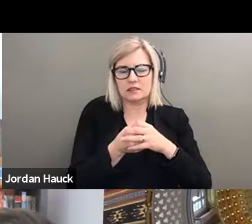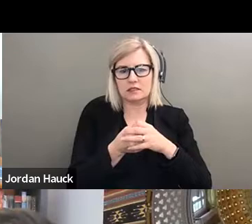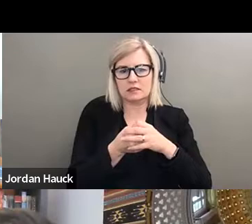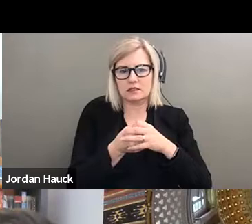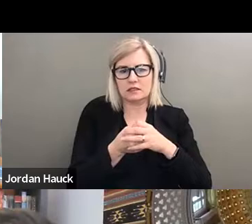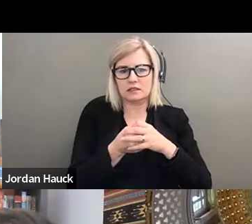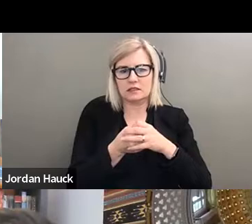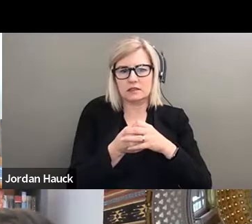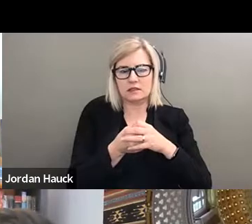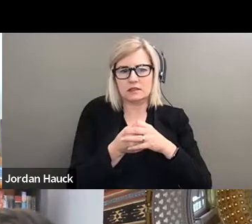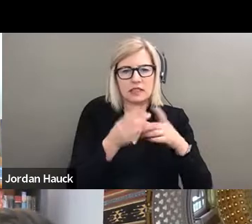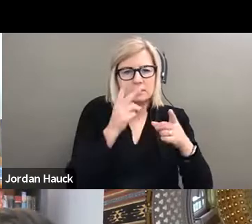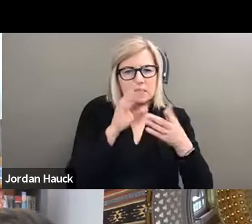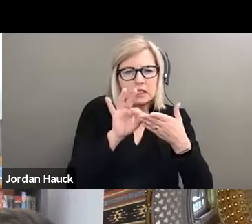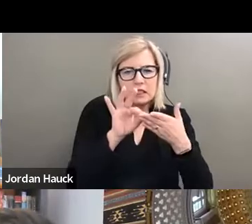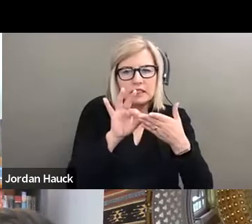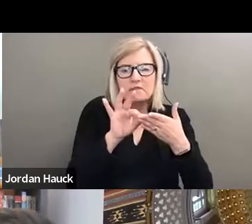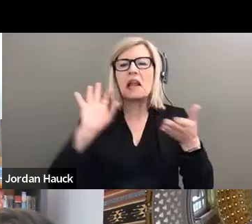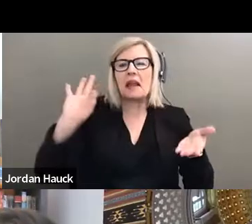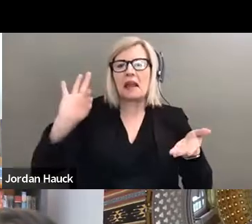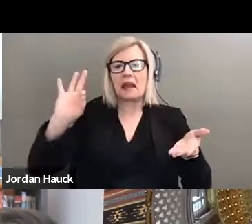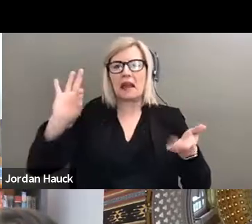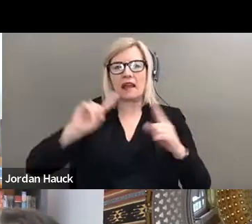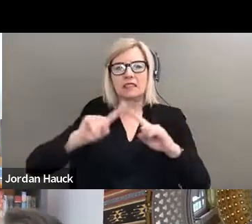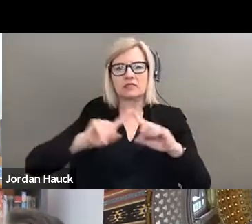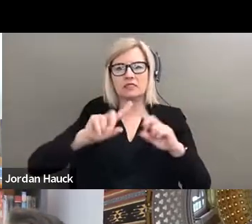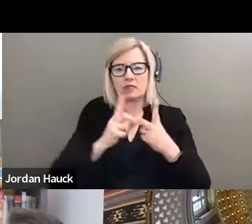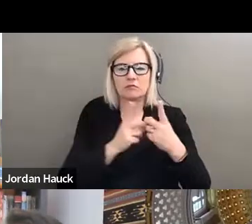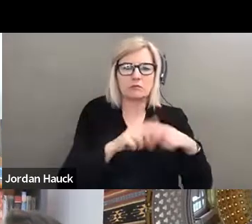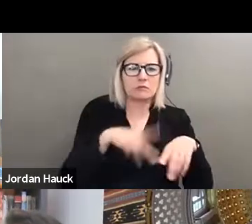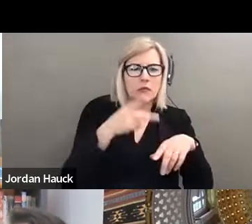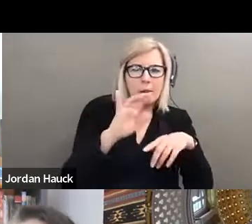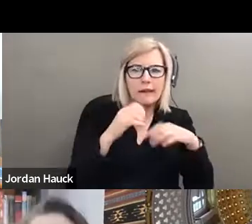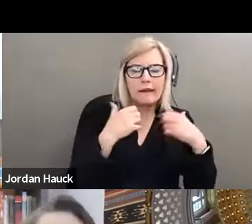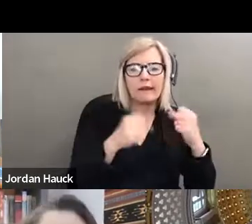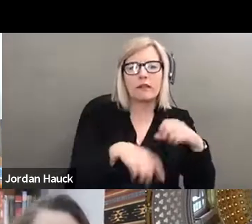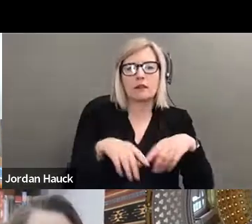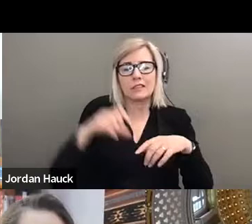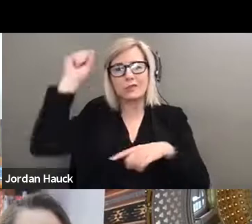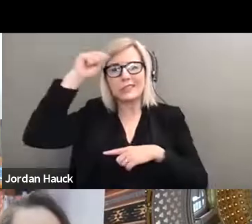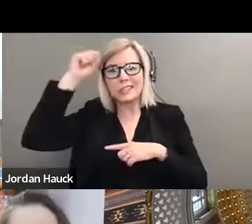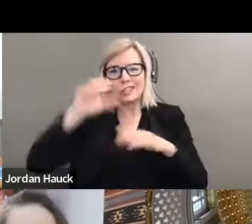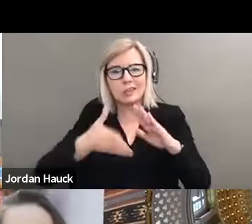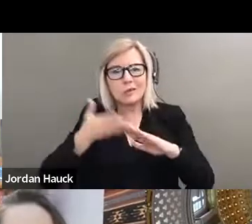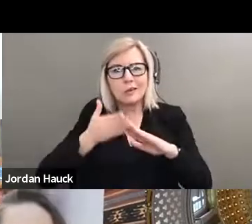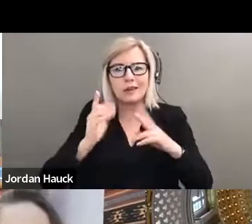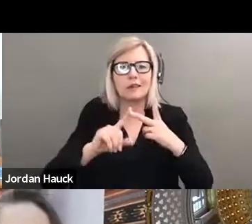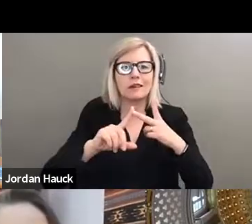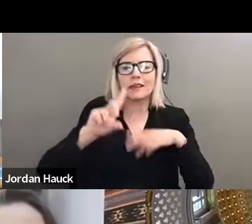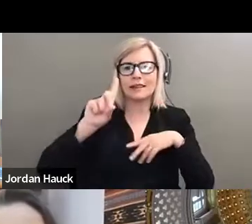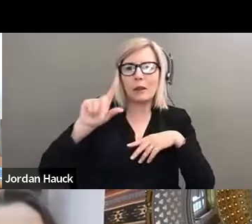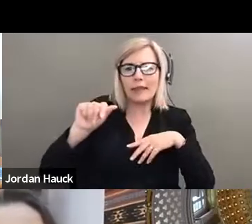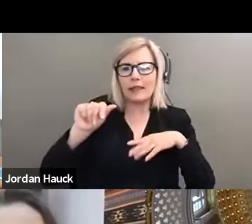you know, 9 different departments there, whether it's from public health or strategic operations, disability and behavioral